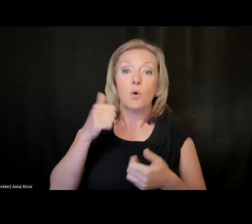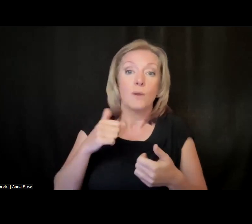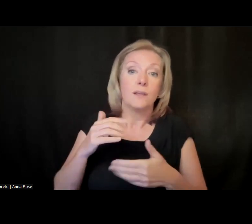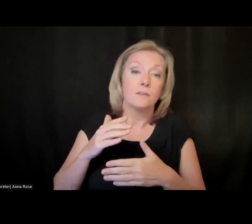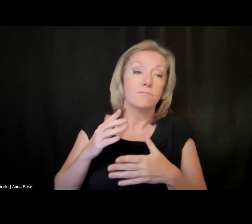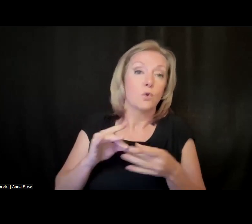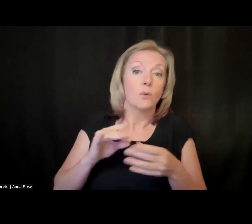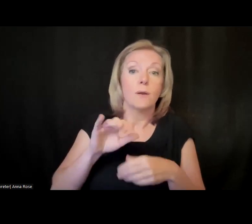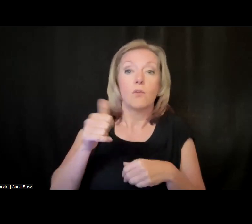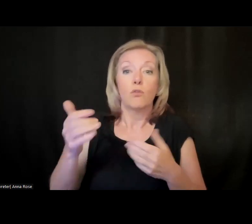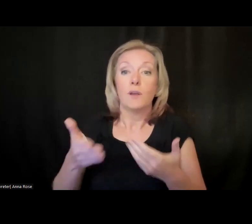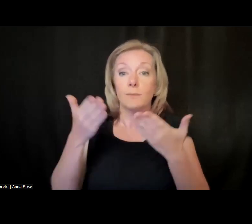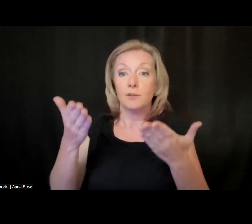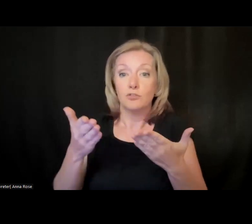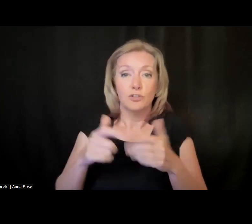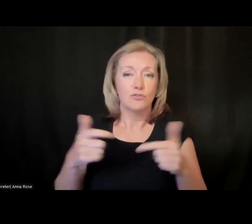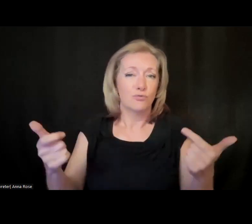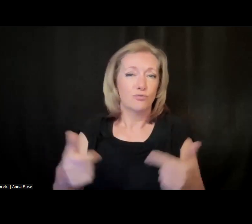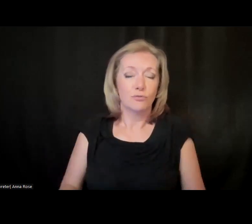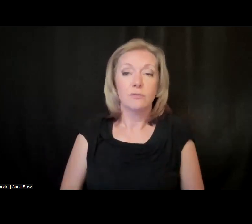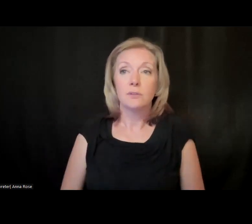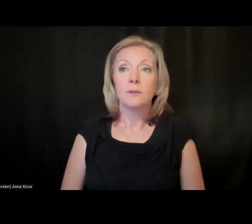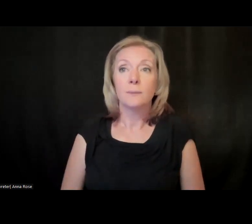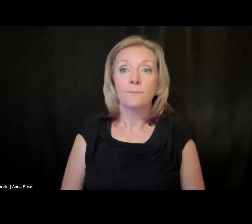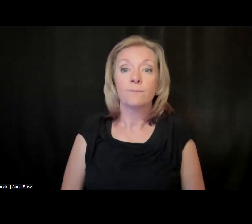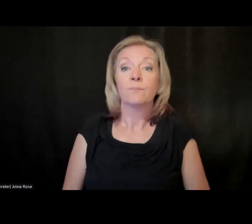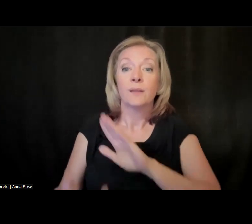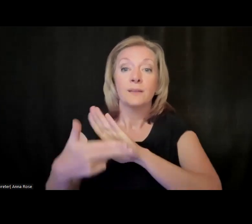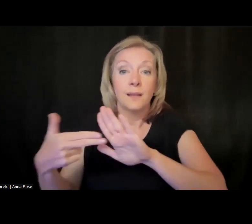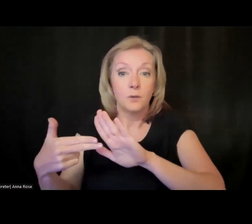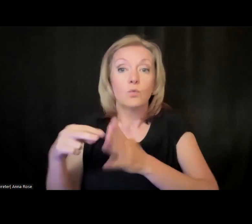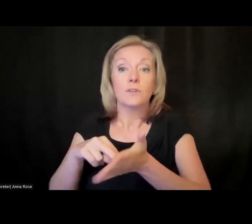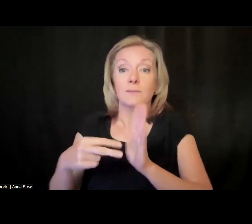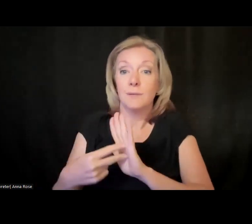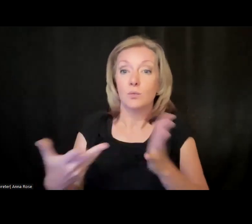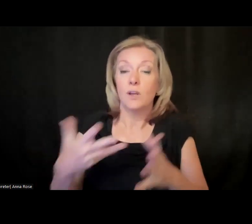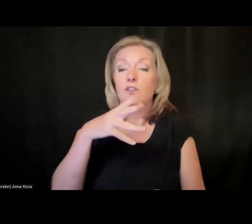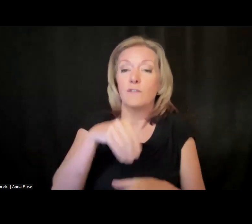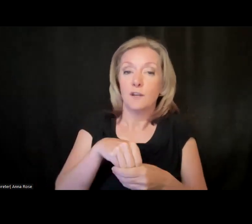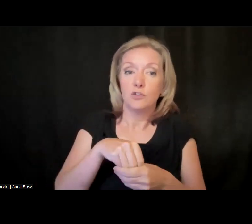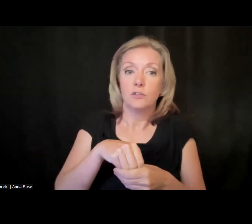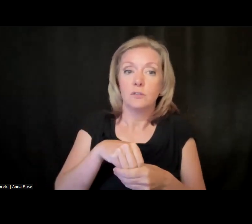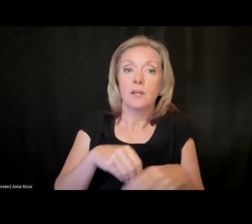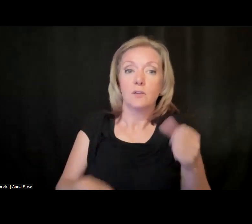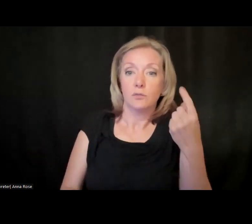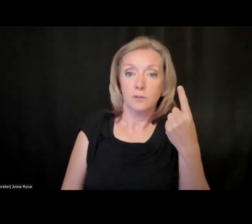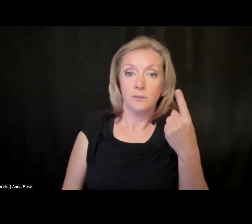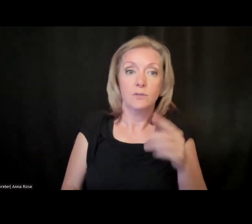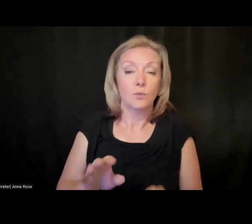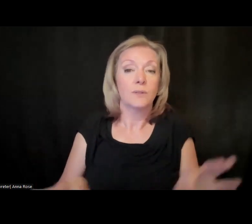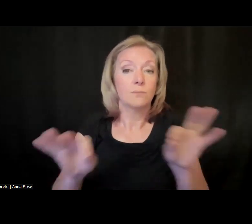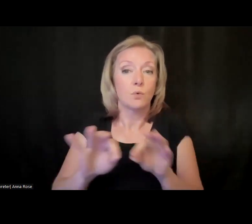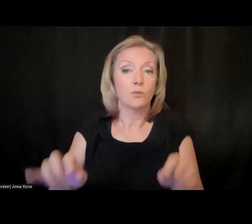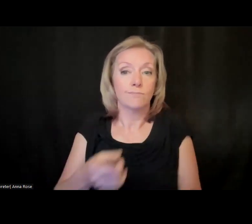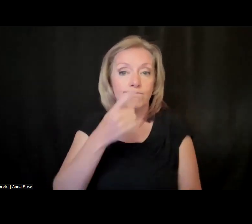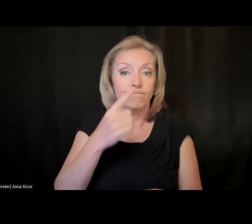recommendation? Because it's huge. Diagnosis means intervention and understanding. So we want to get it right.